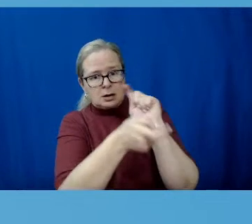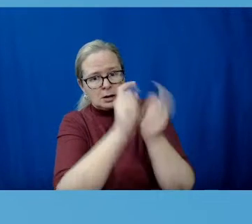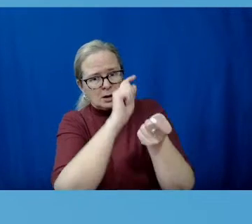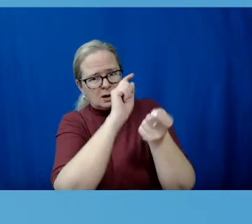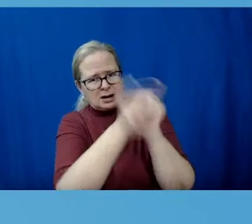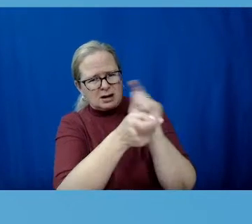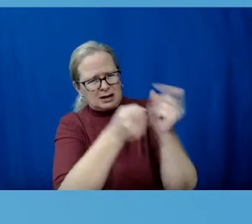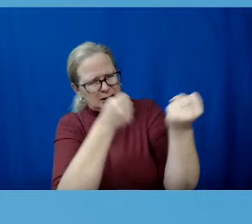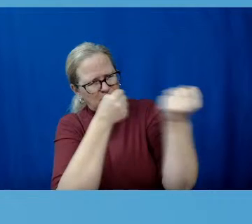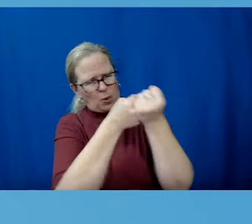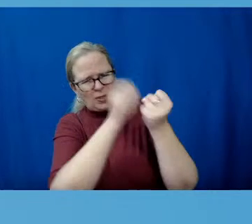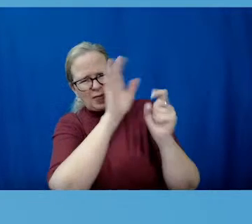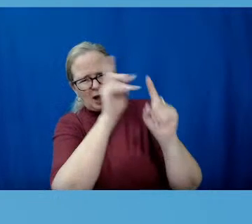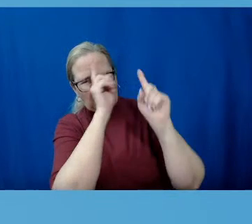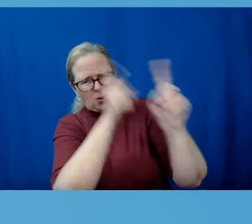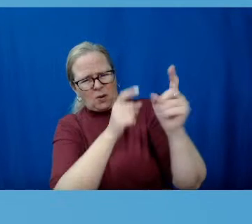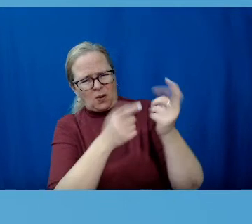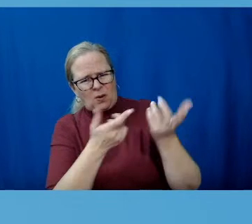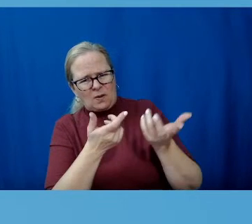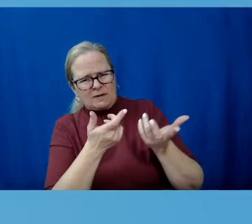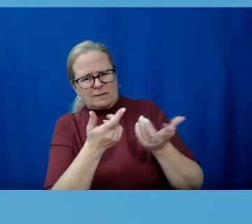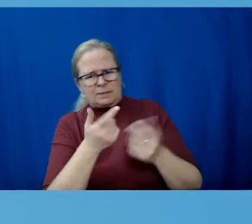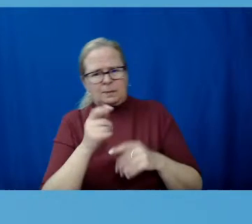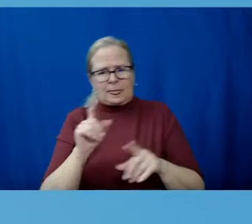advocate for what